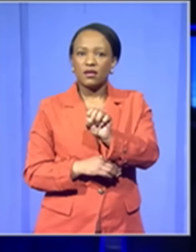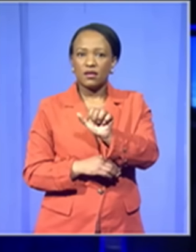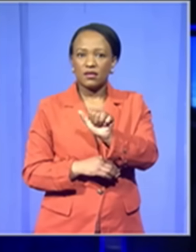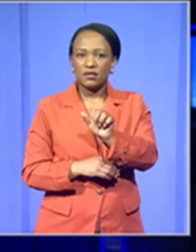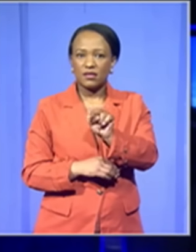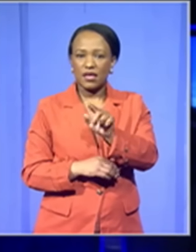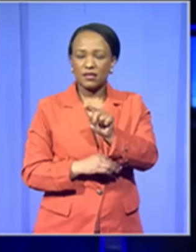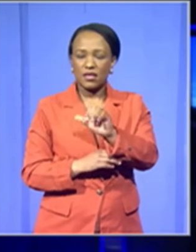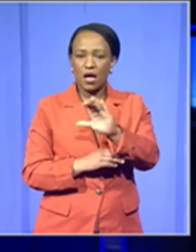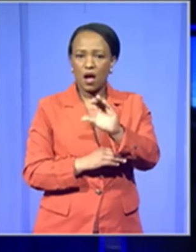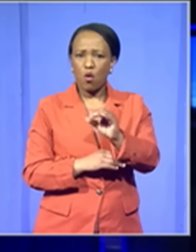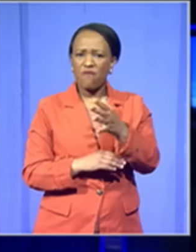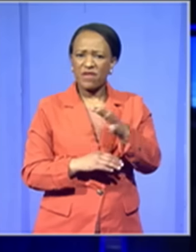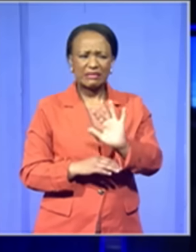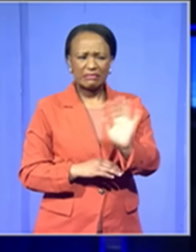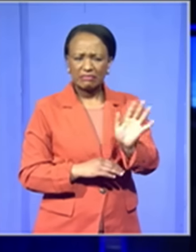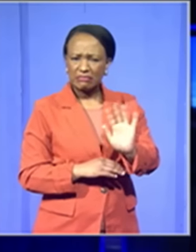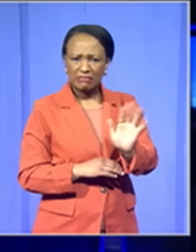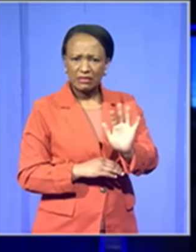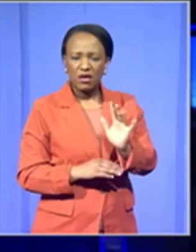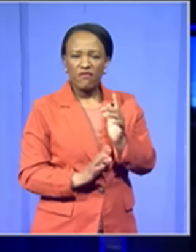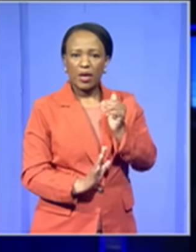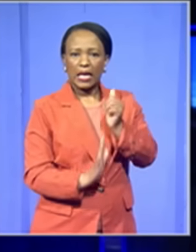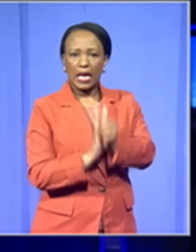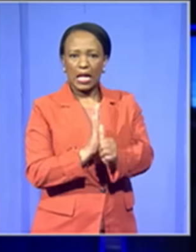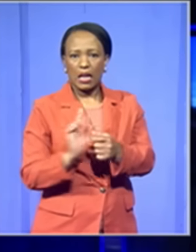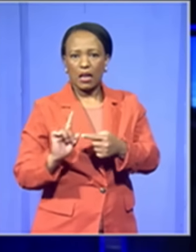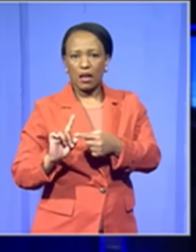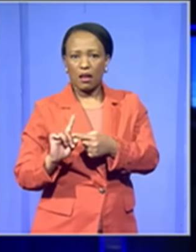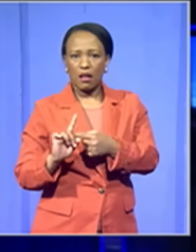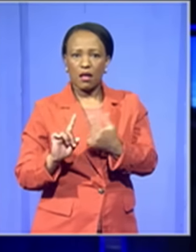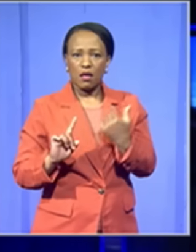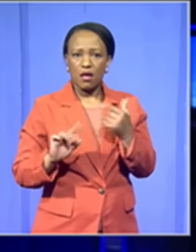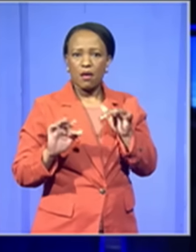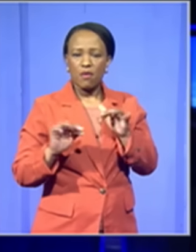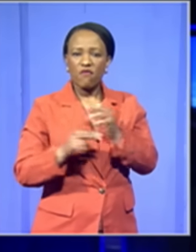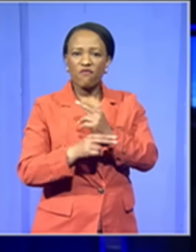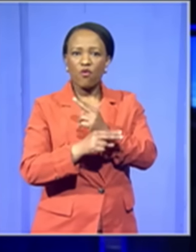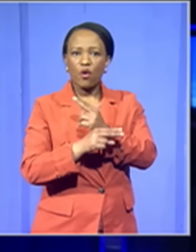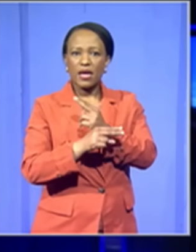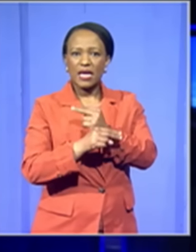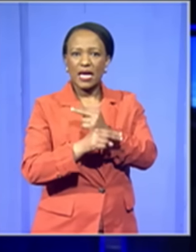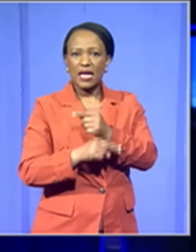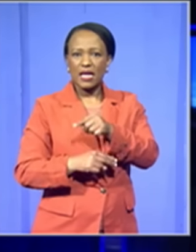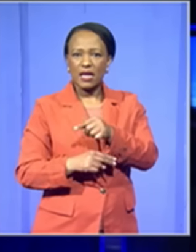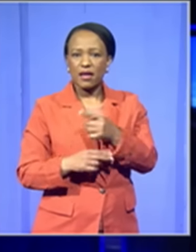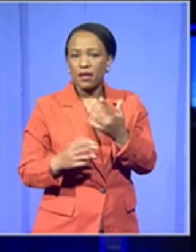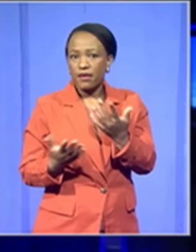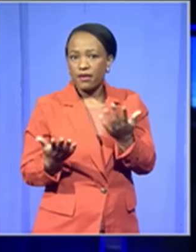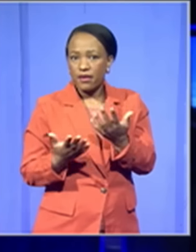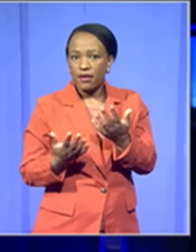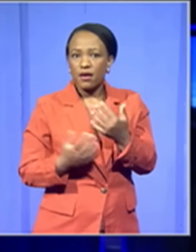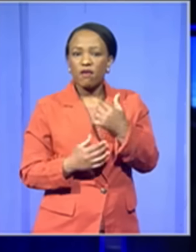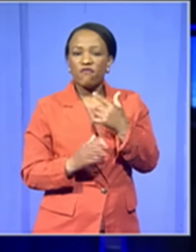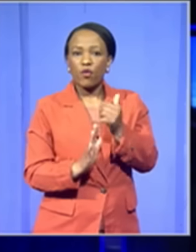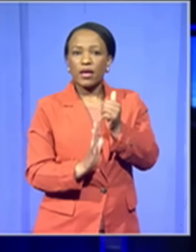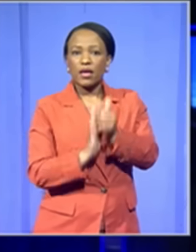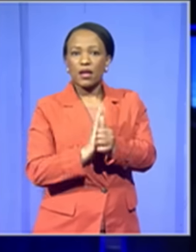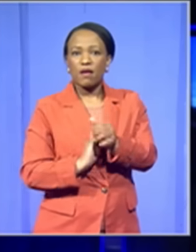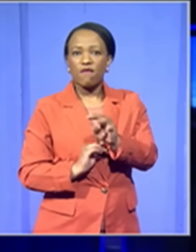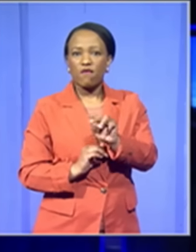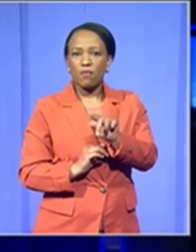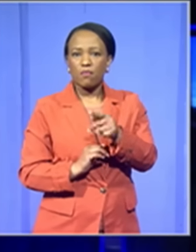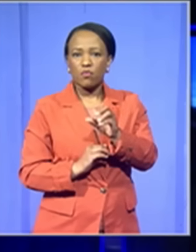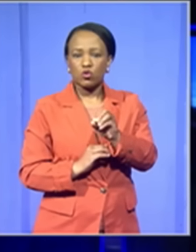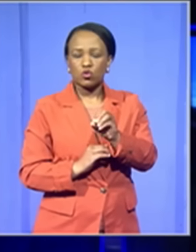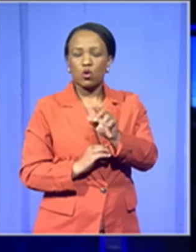bohale ditlhaselo tsa mararao tjena tsa dipalangwang tse entsweng ho batho ba kgannang di e-hailing gore na ba tlang ka boikarabelo ba polao ya Mthokozisi